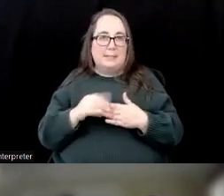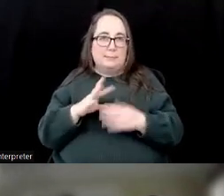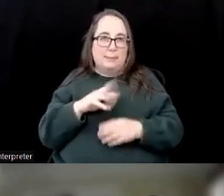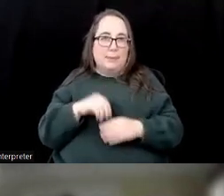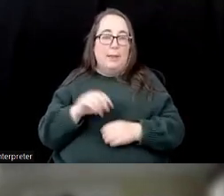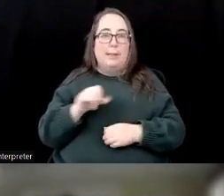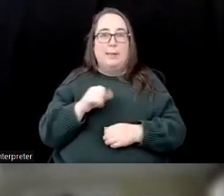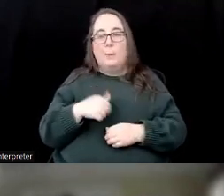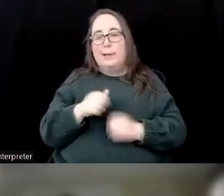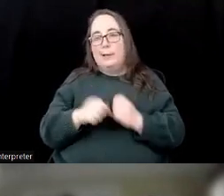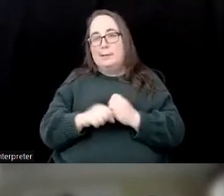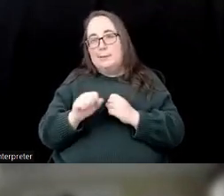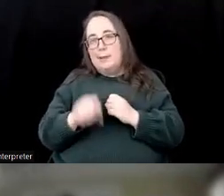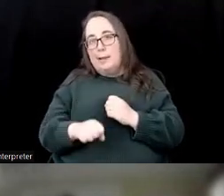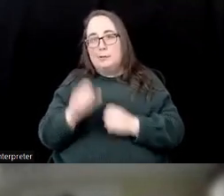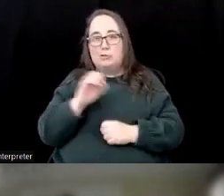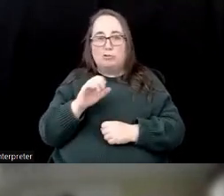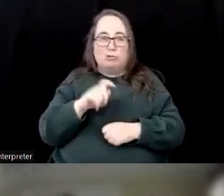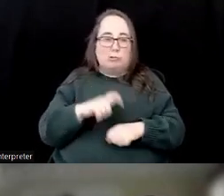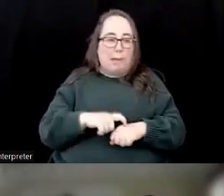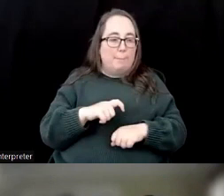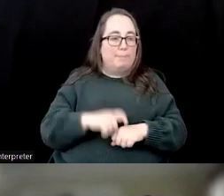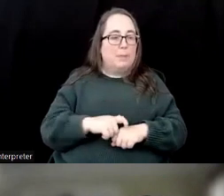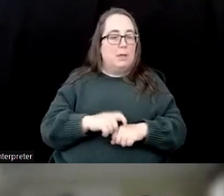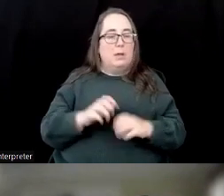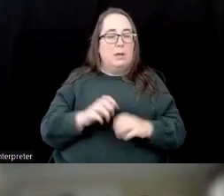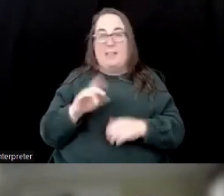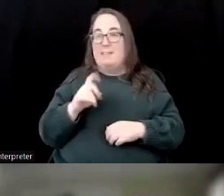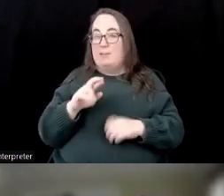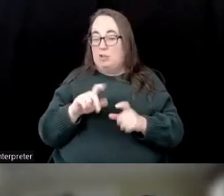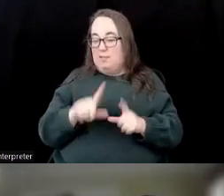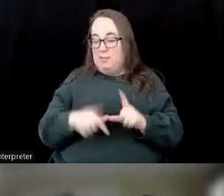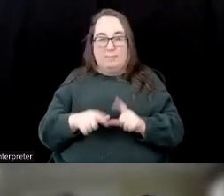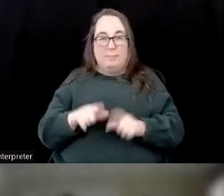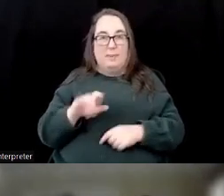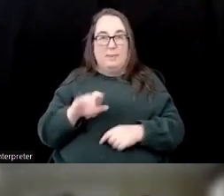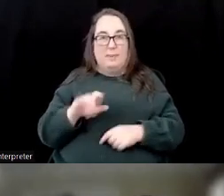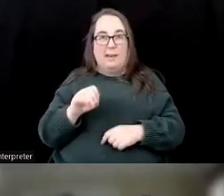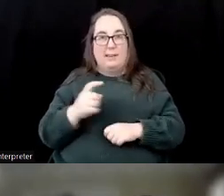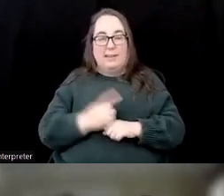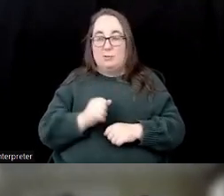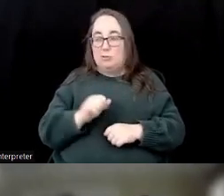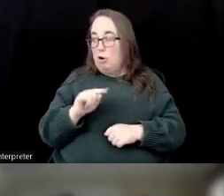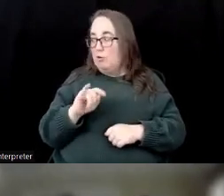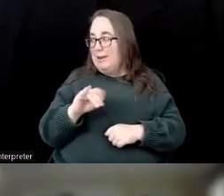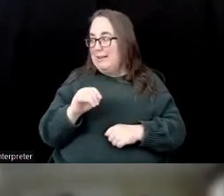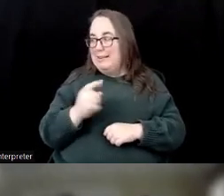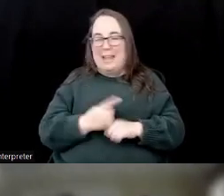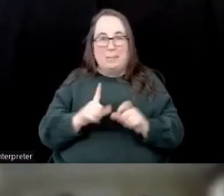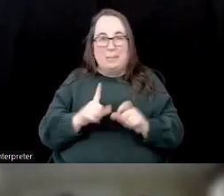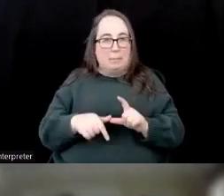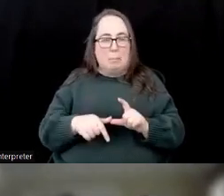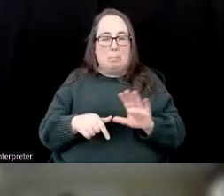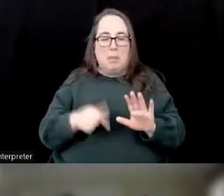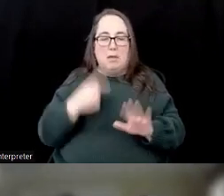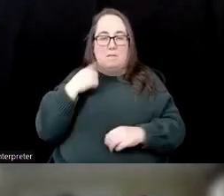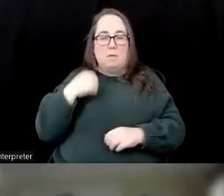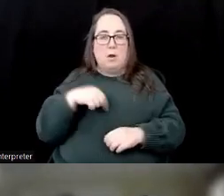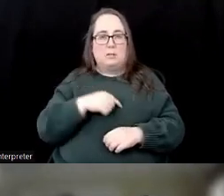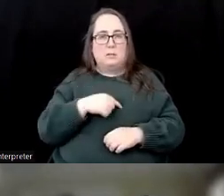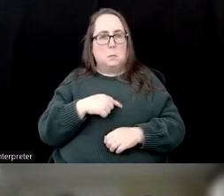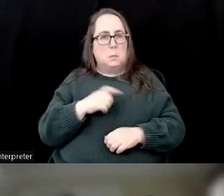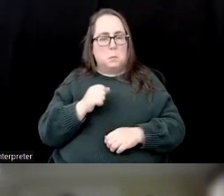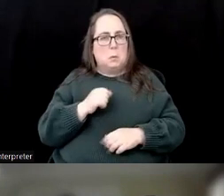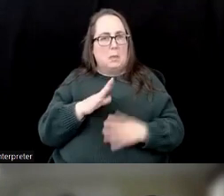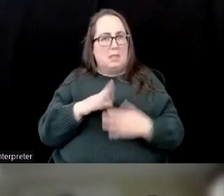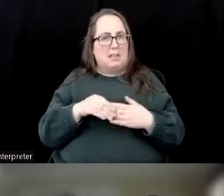we can extend a search time. A lot of vouchers have maybe a 90-day or 180 day limit. For us, we'll let a client